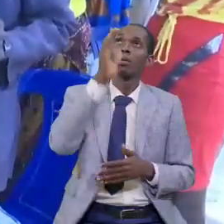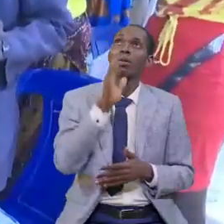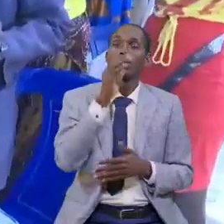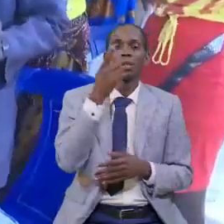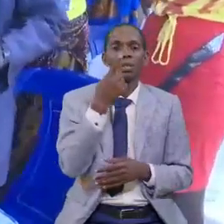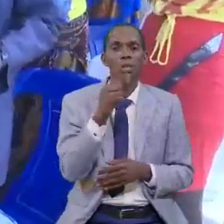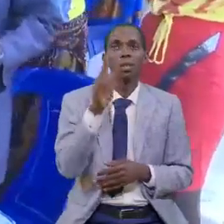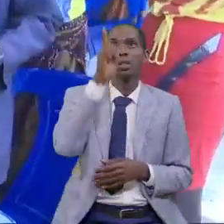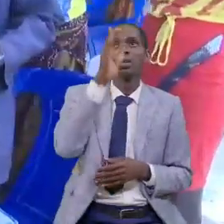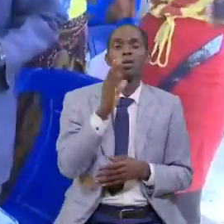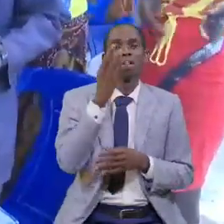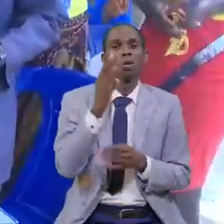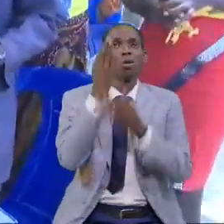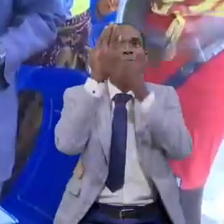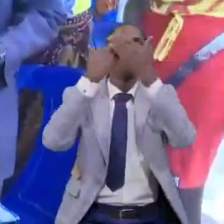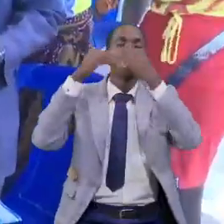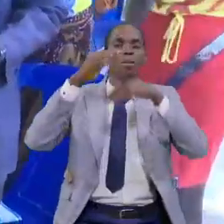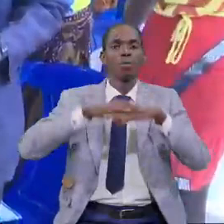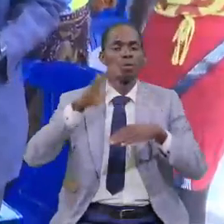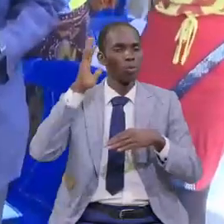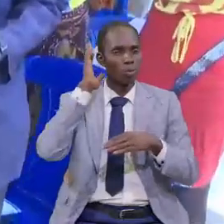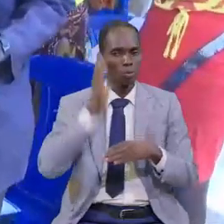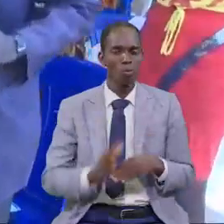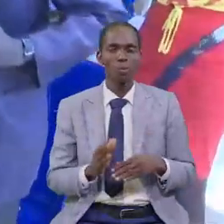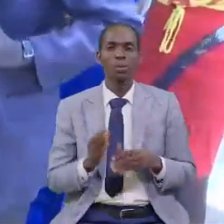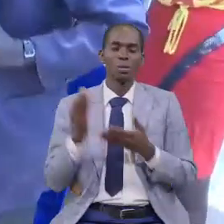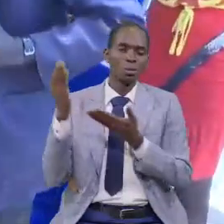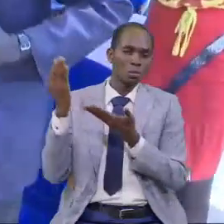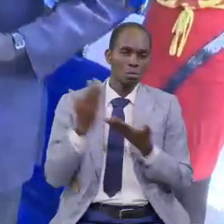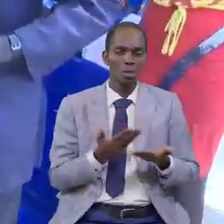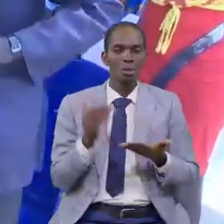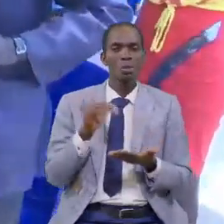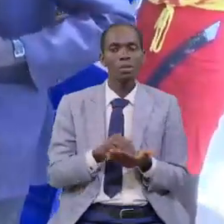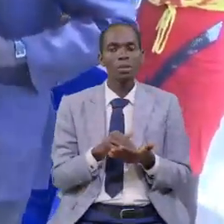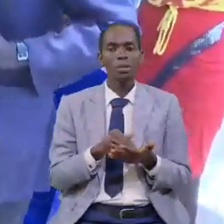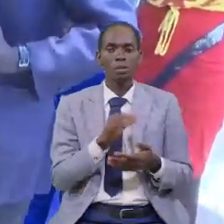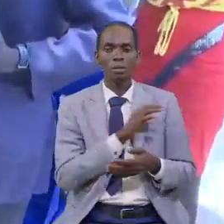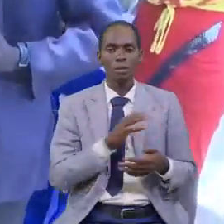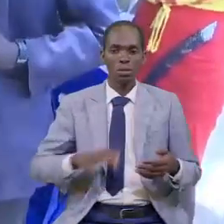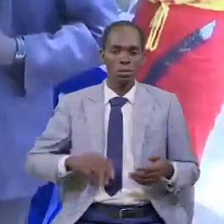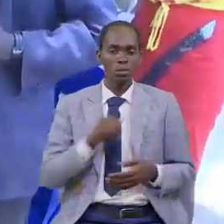will reproduce Christ in everyone that calls